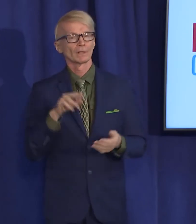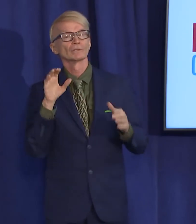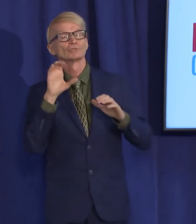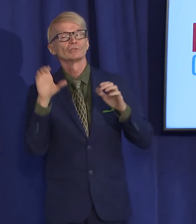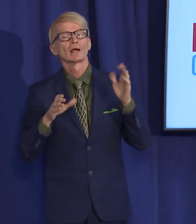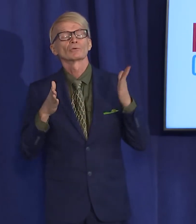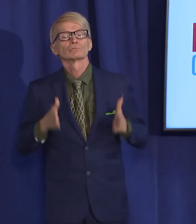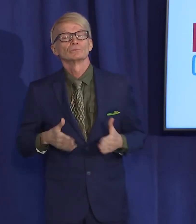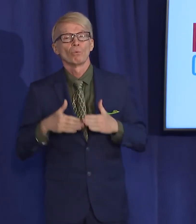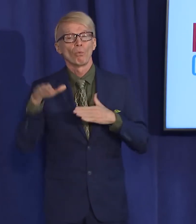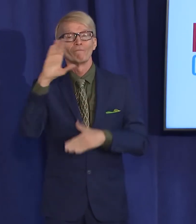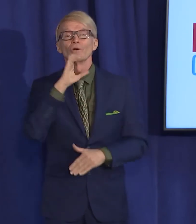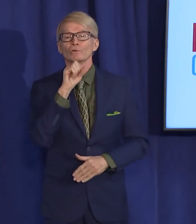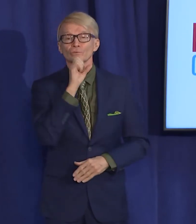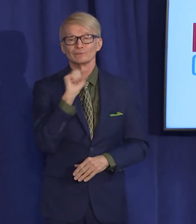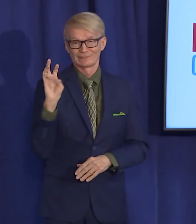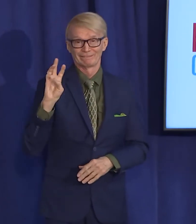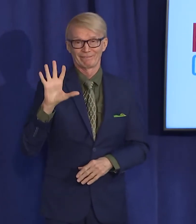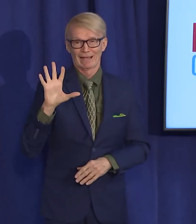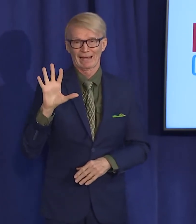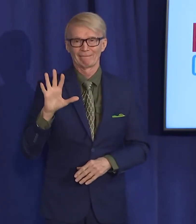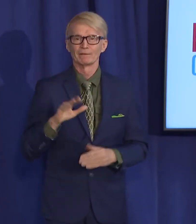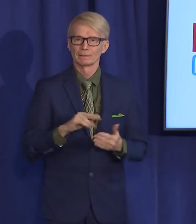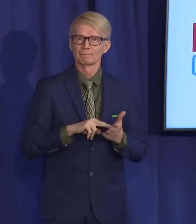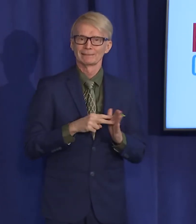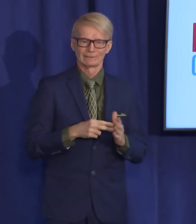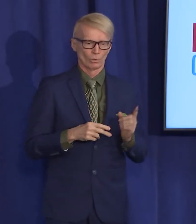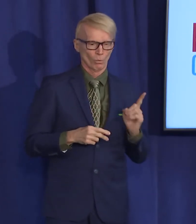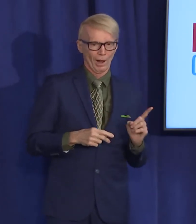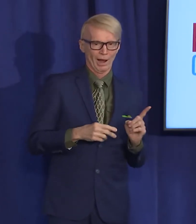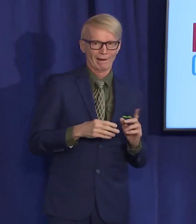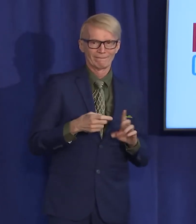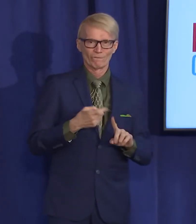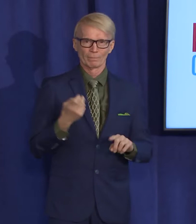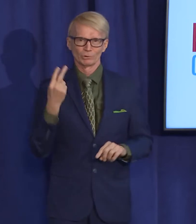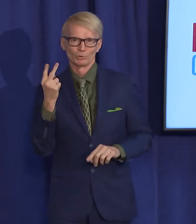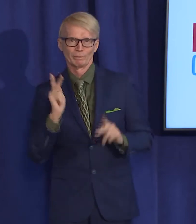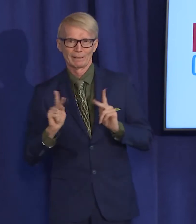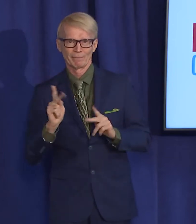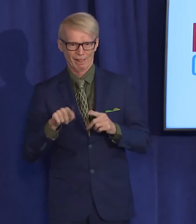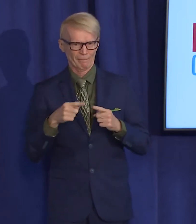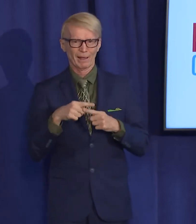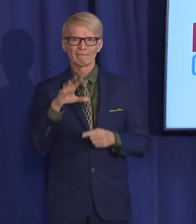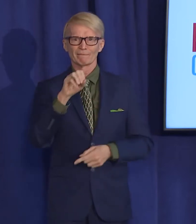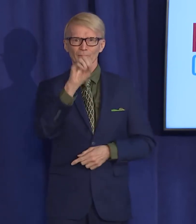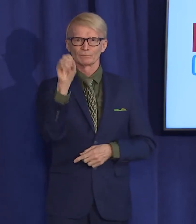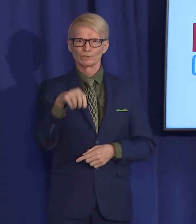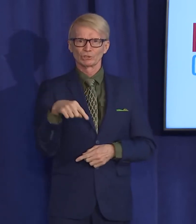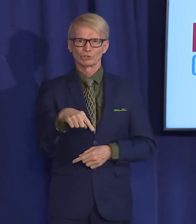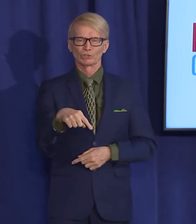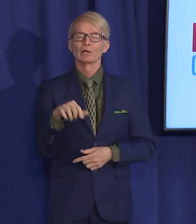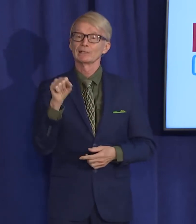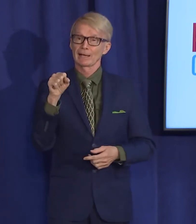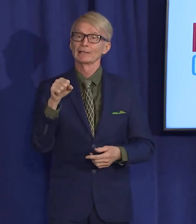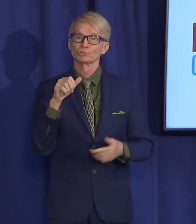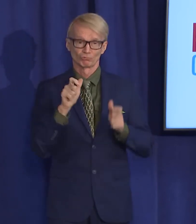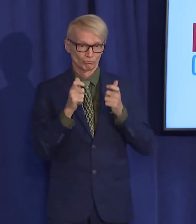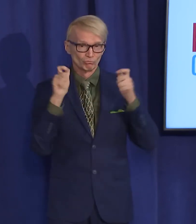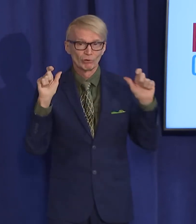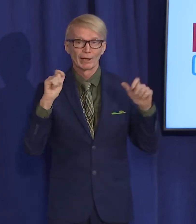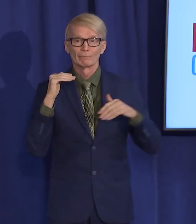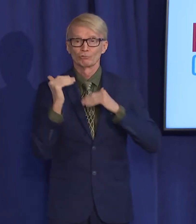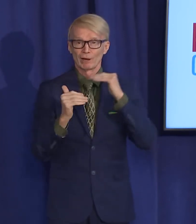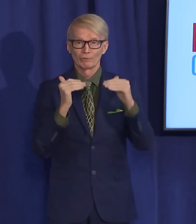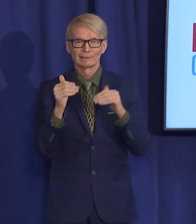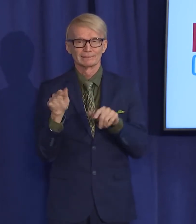the age of 65, we're at nearly 1 in 2, about half. And although that is great progress, particularly as you